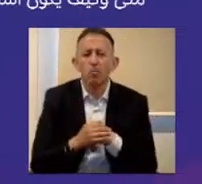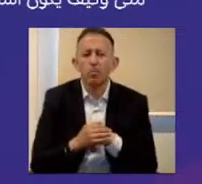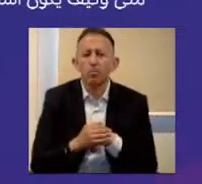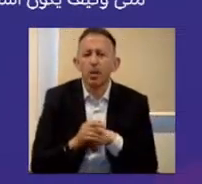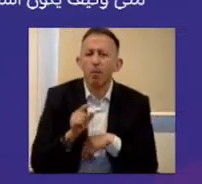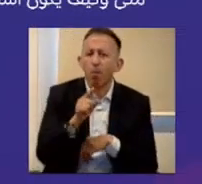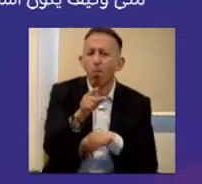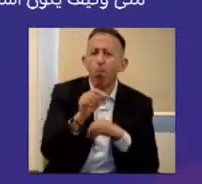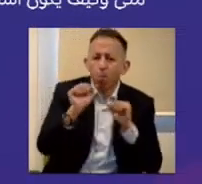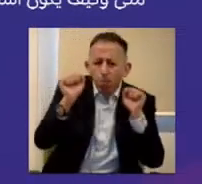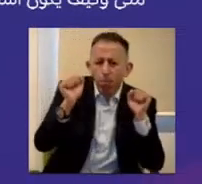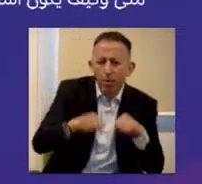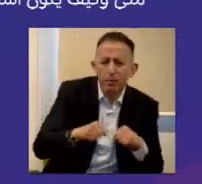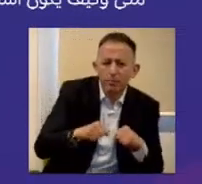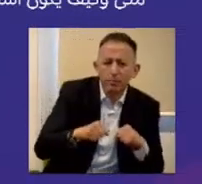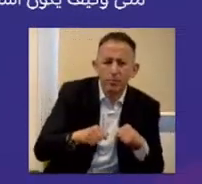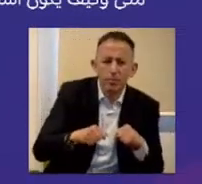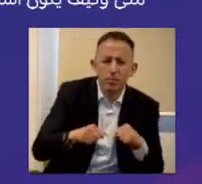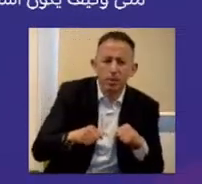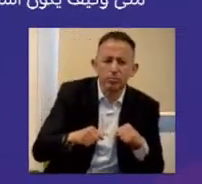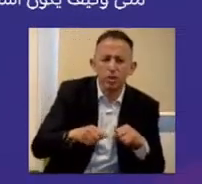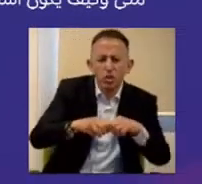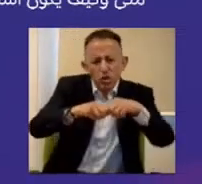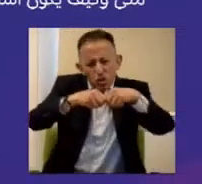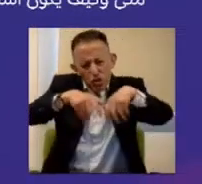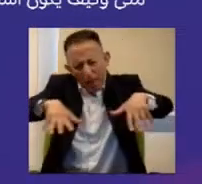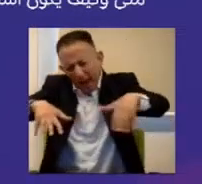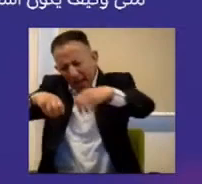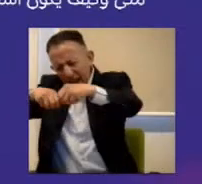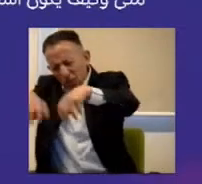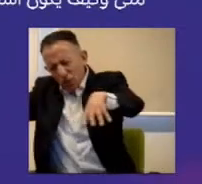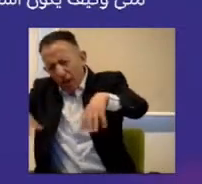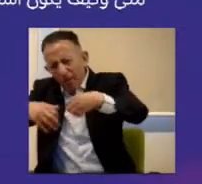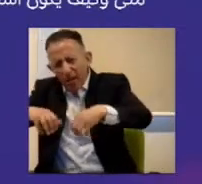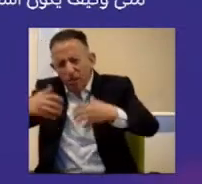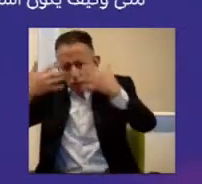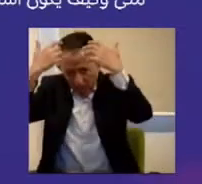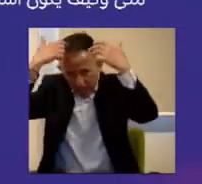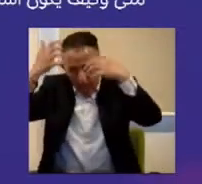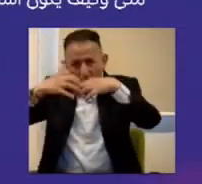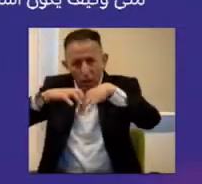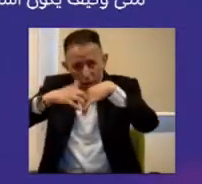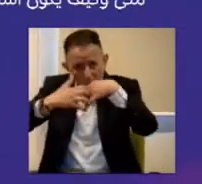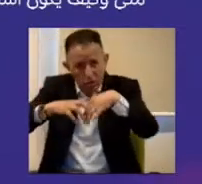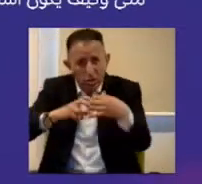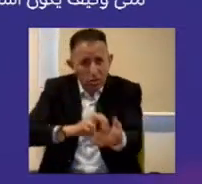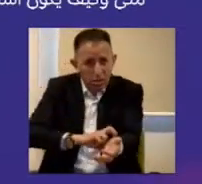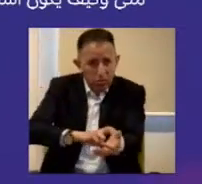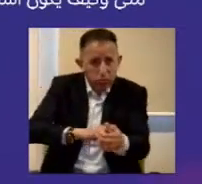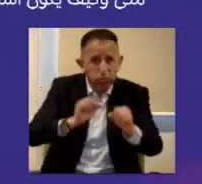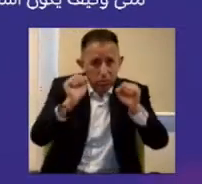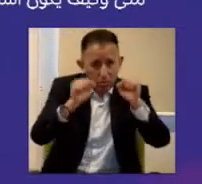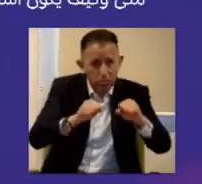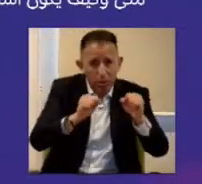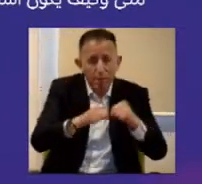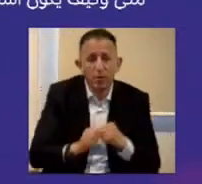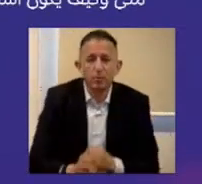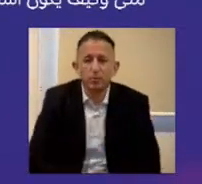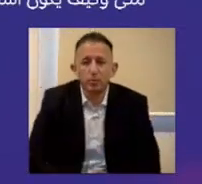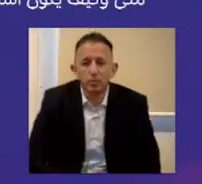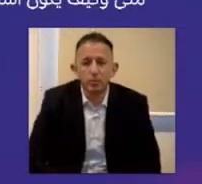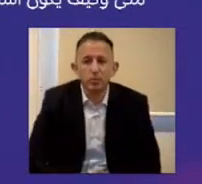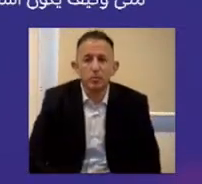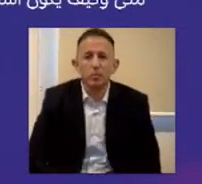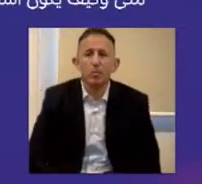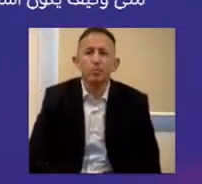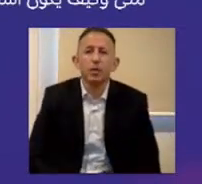Claude Shannon that I illustrated earlier about anyone speaking a language and so on. You give to the system